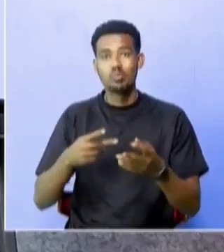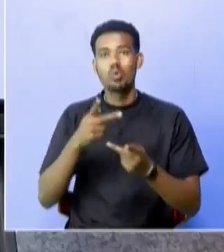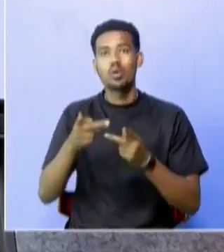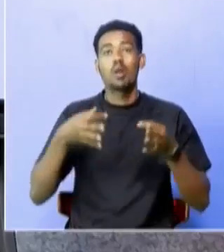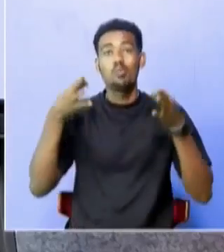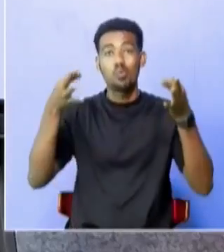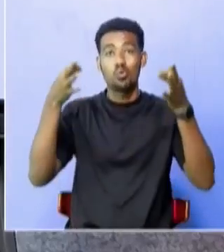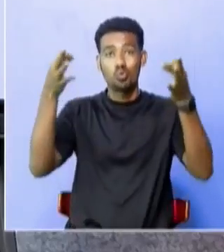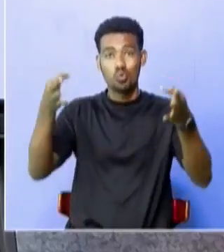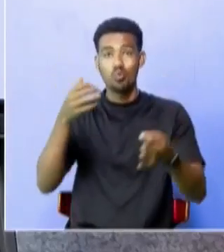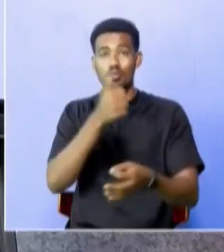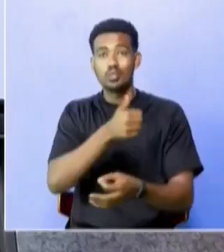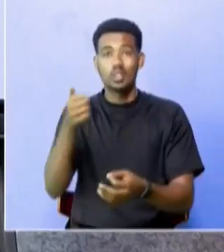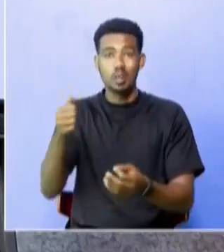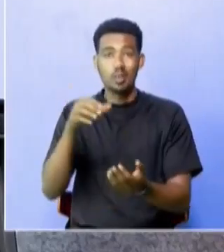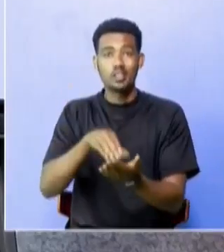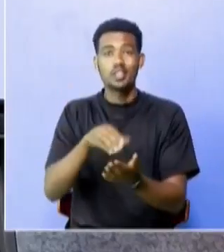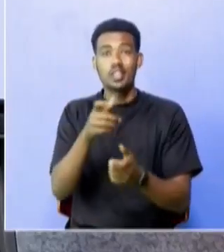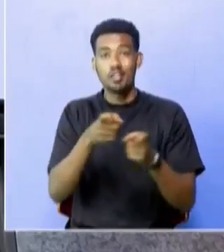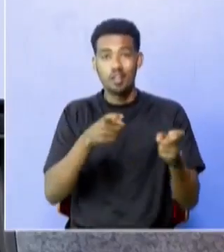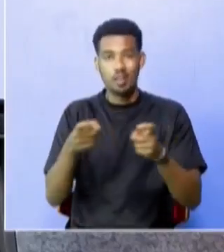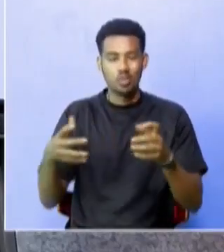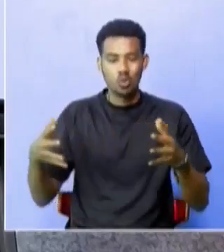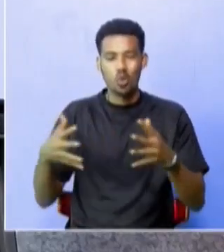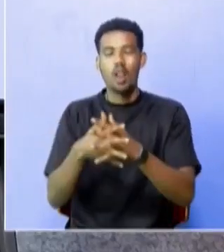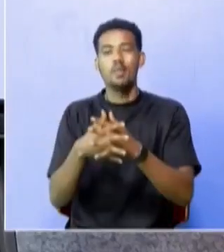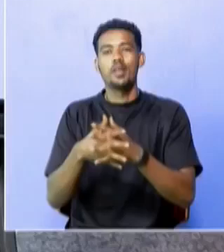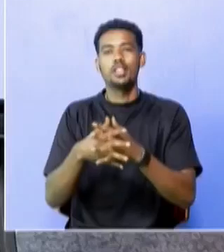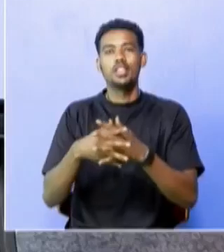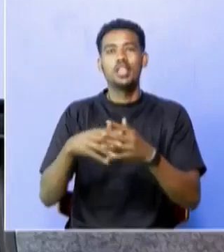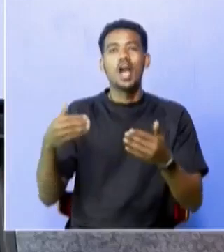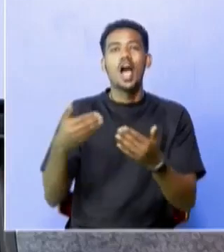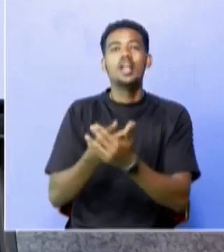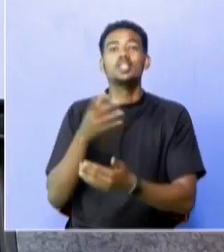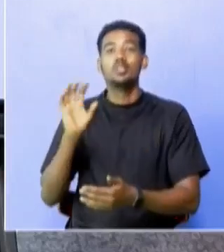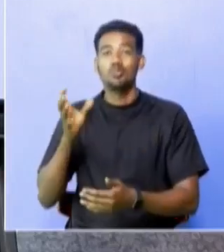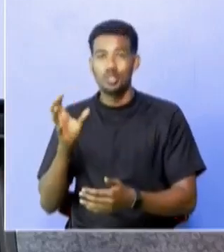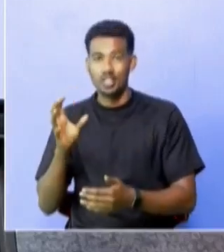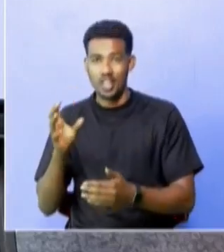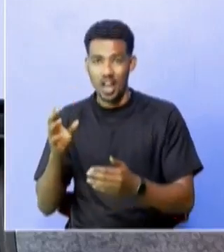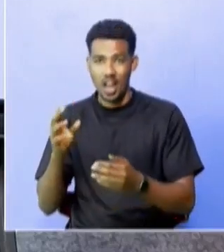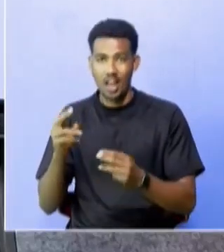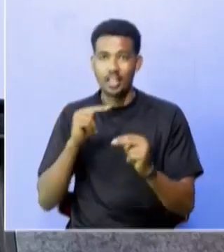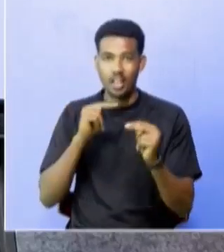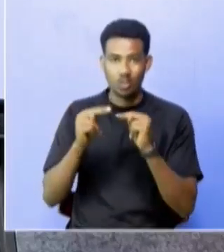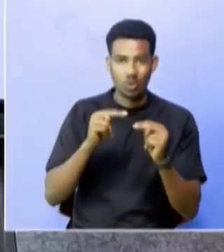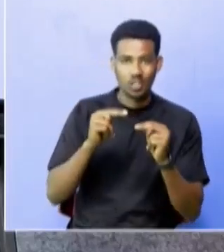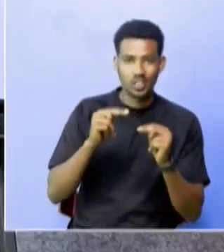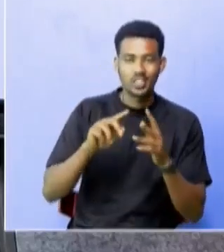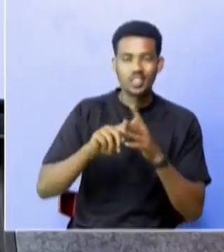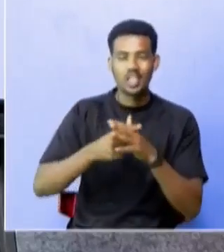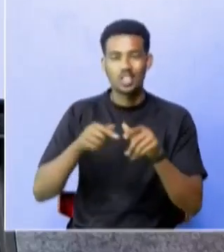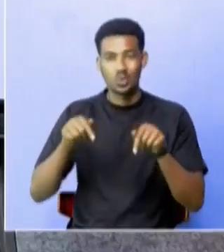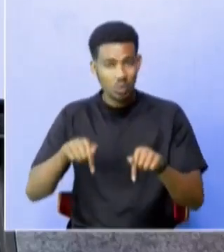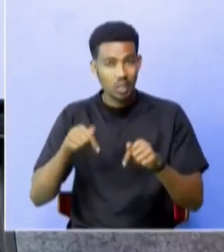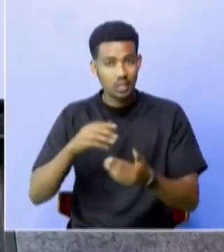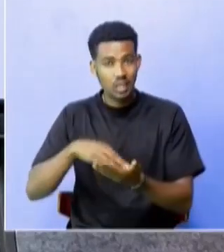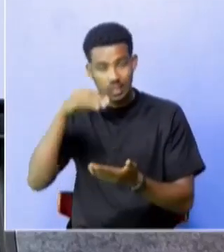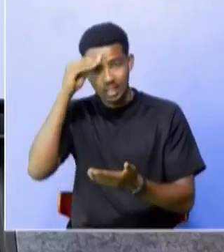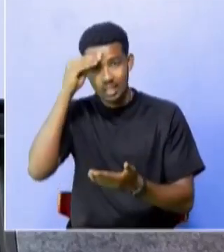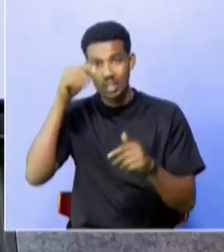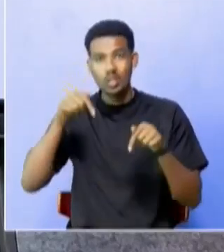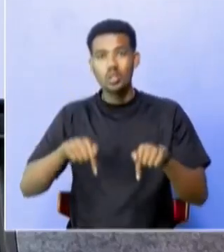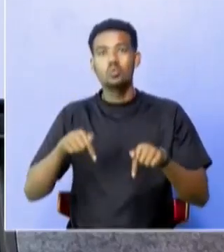City Government of Addis Ababa Education Bureau with collaboration at this media network. Let us start today's lesson.